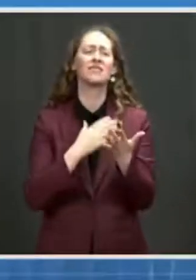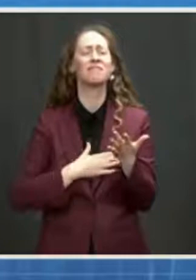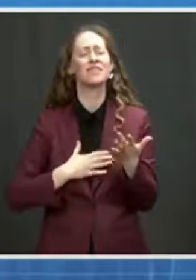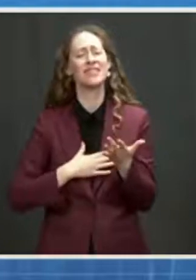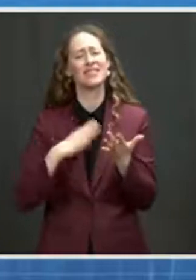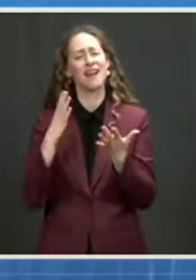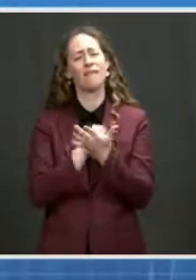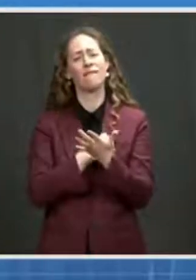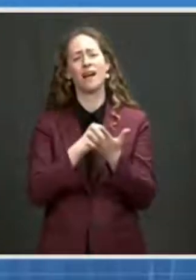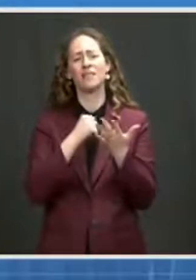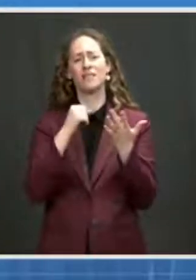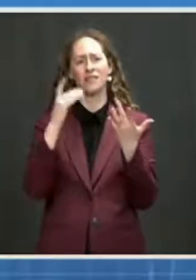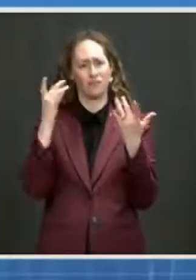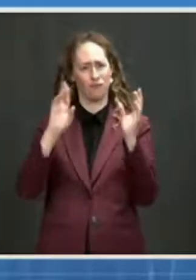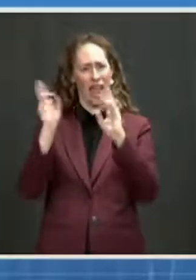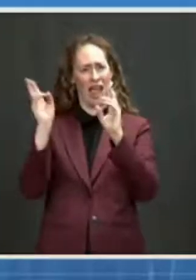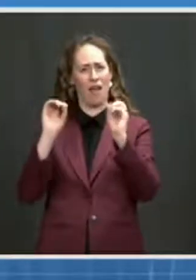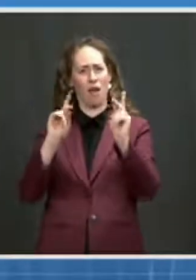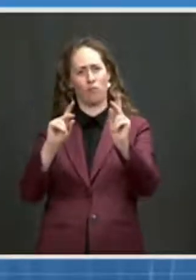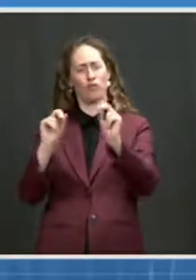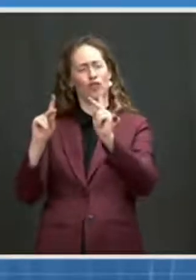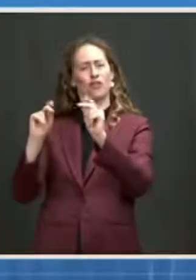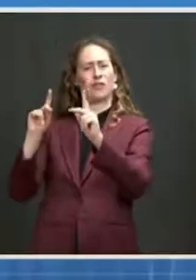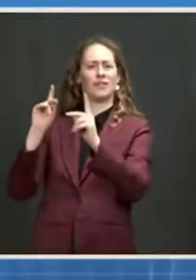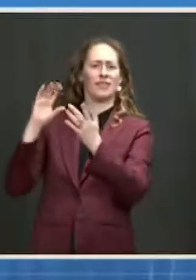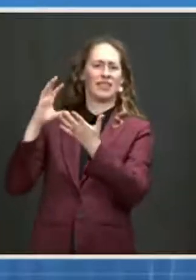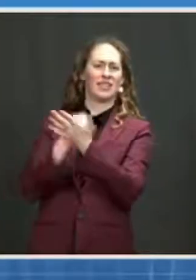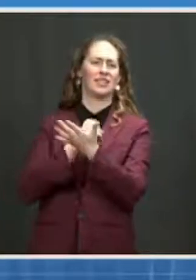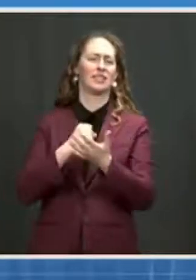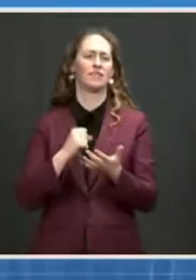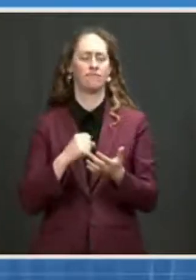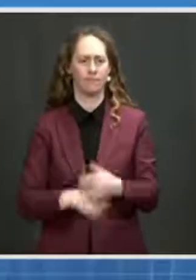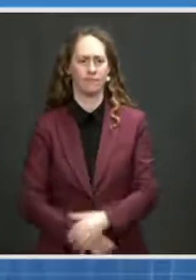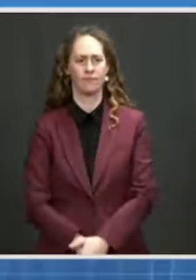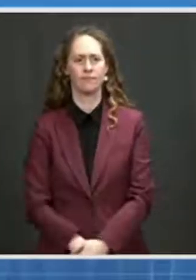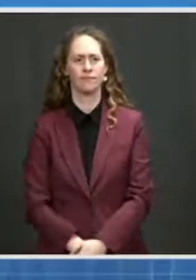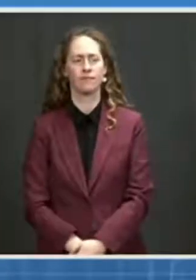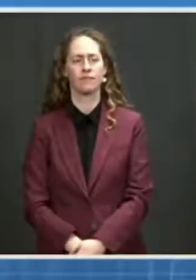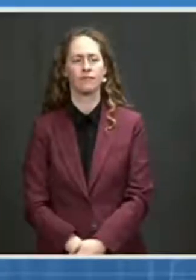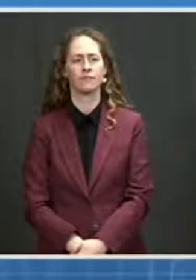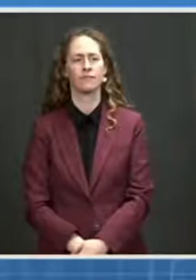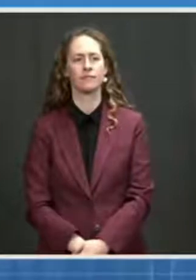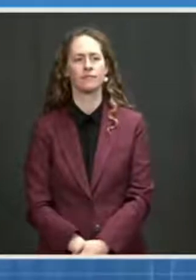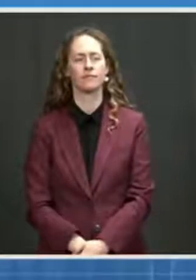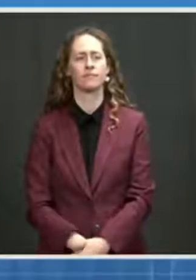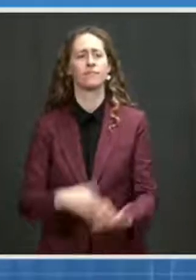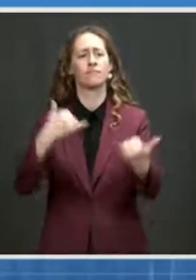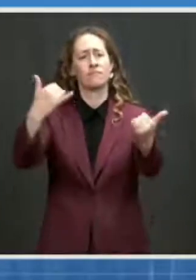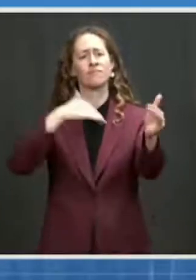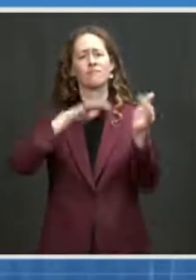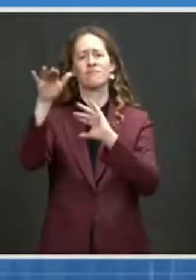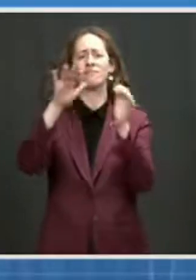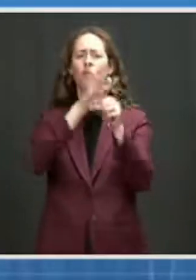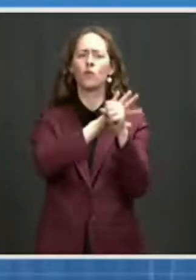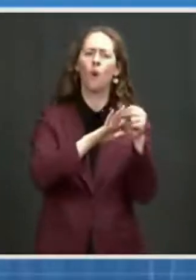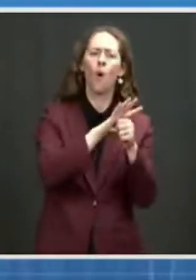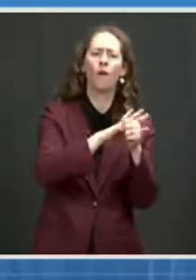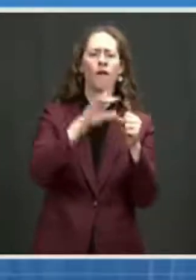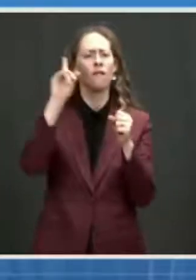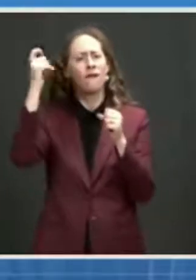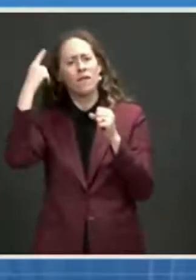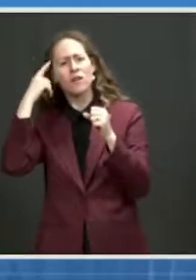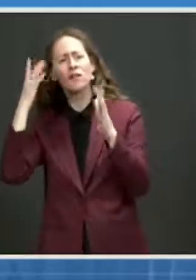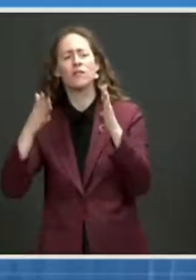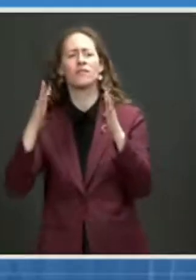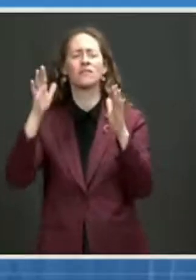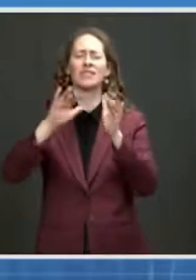today, we are calling on every governor and local leader across the country to ensure that your state, county, city, or